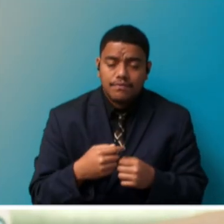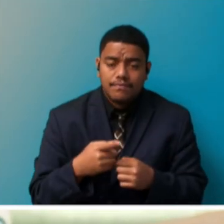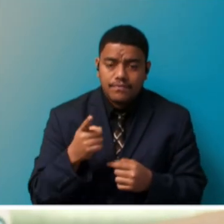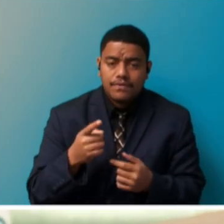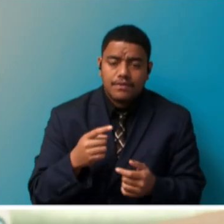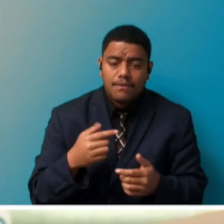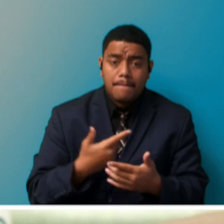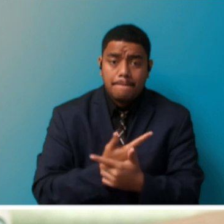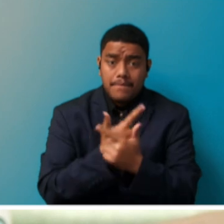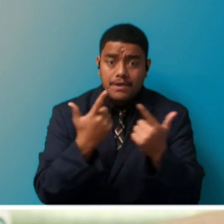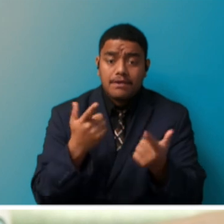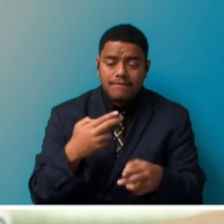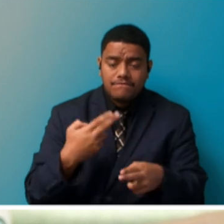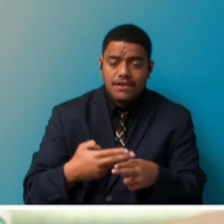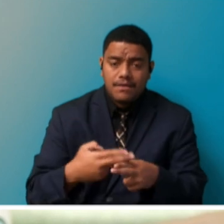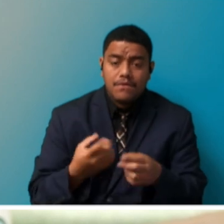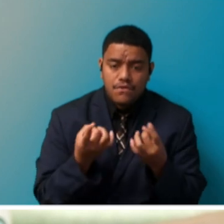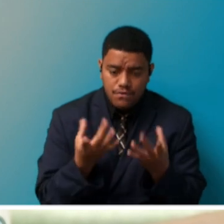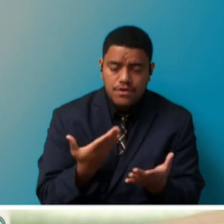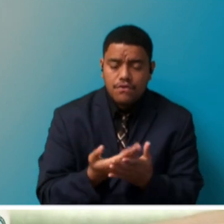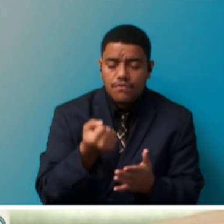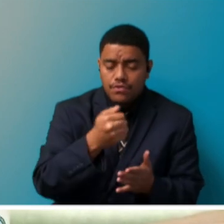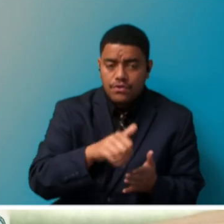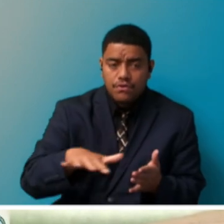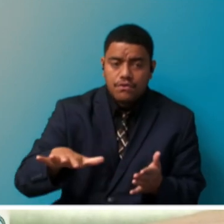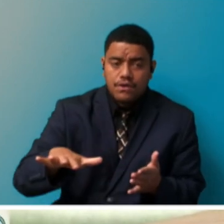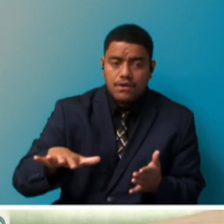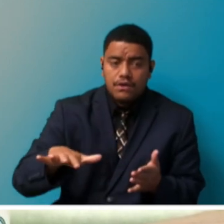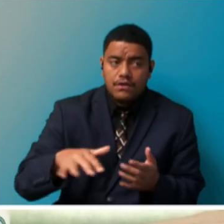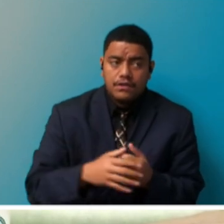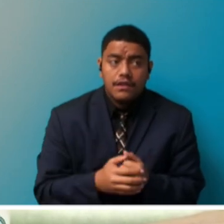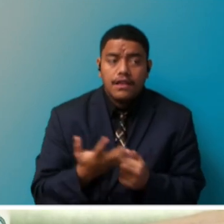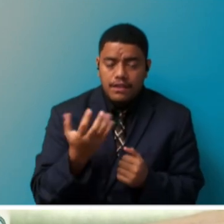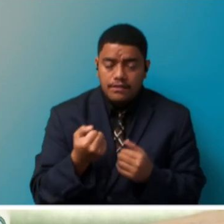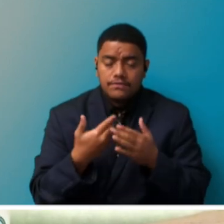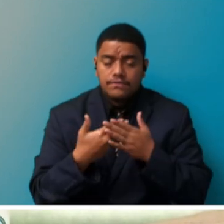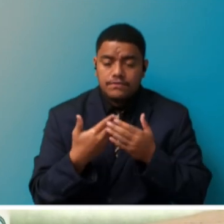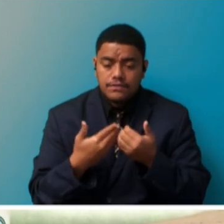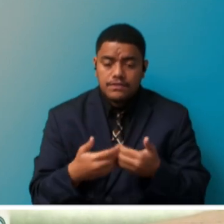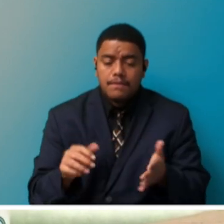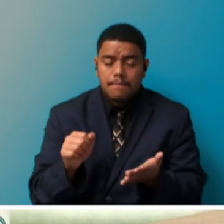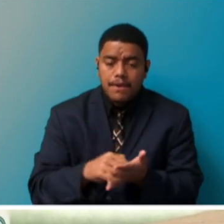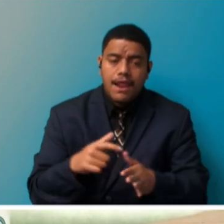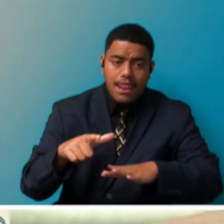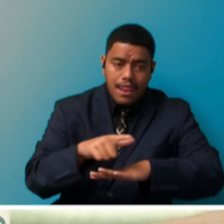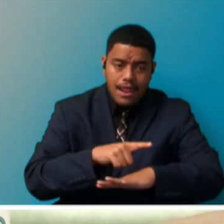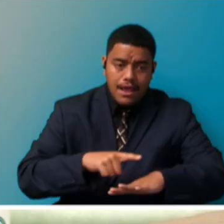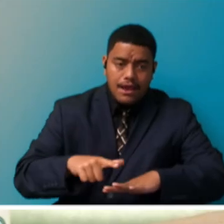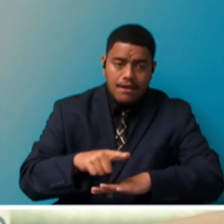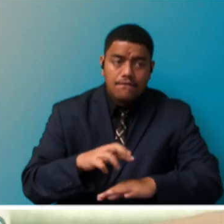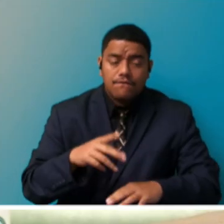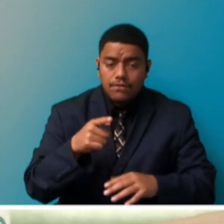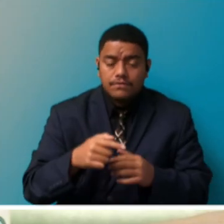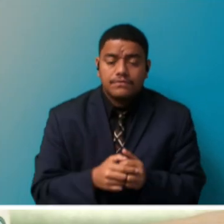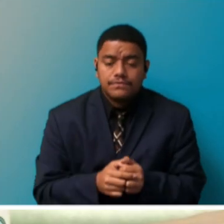company. They are already on the ground and have started buying up land for production.